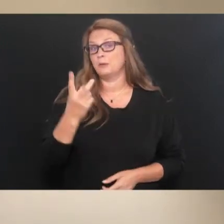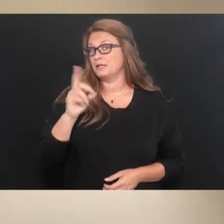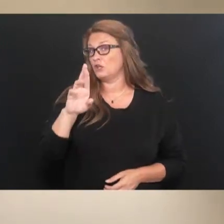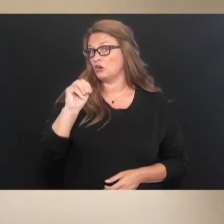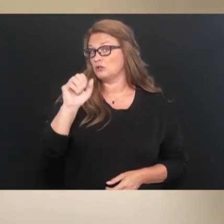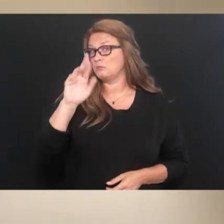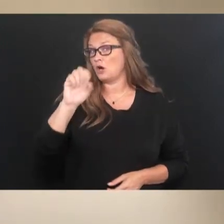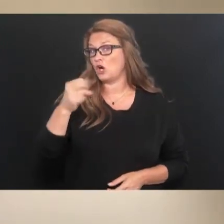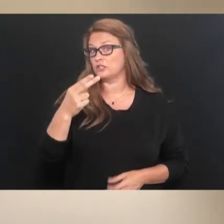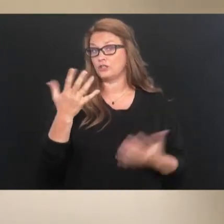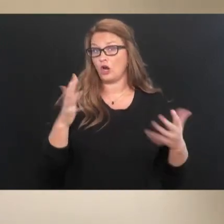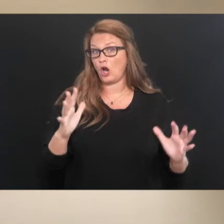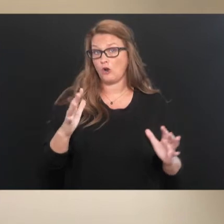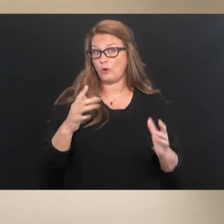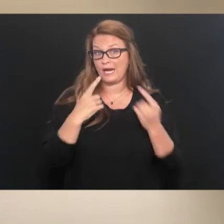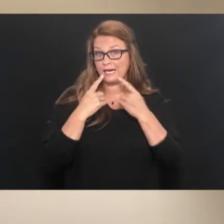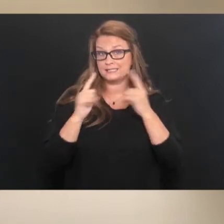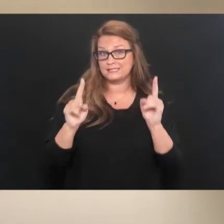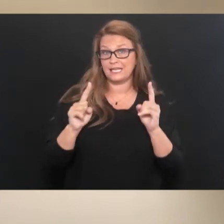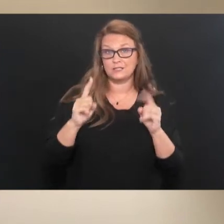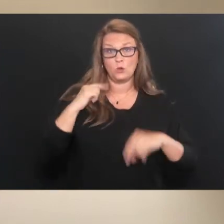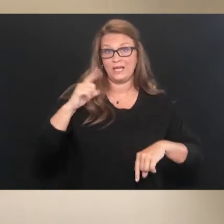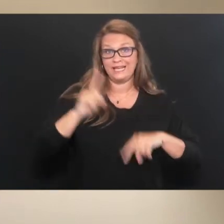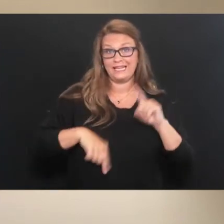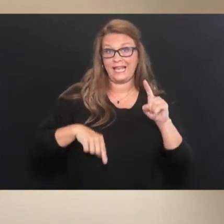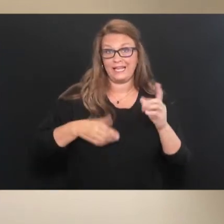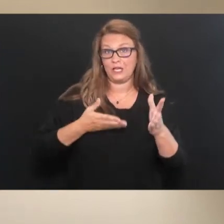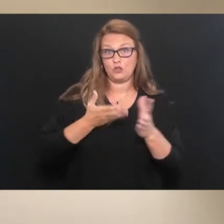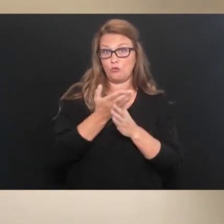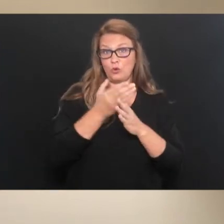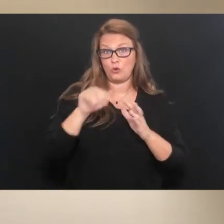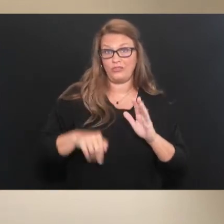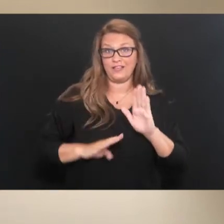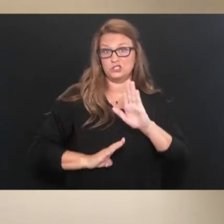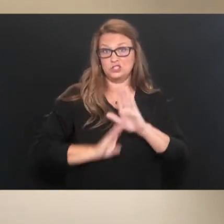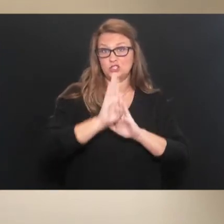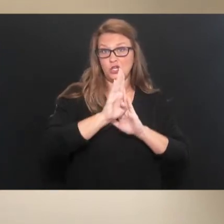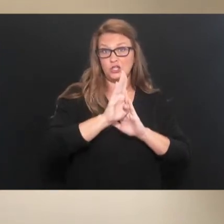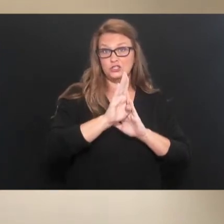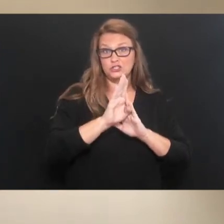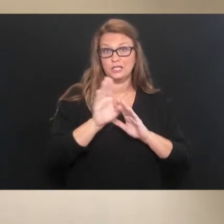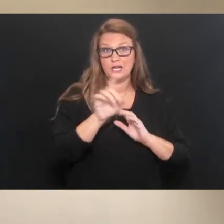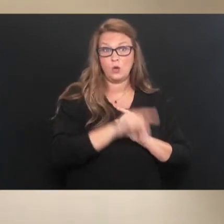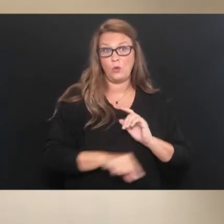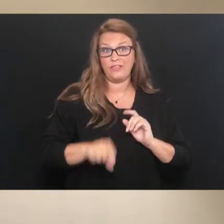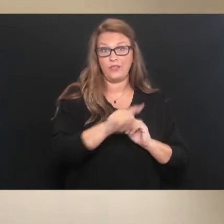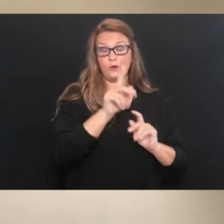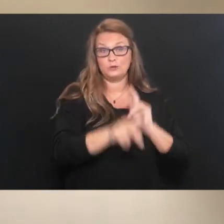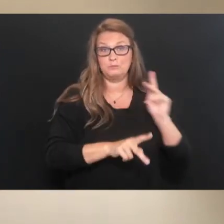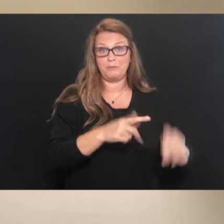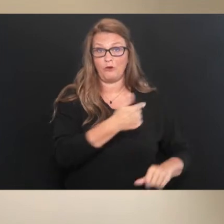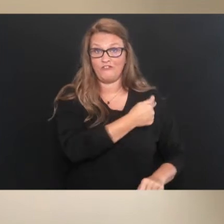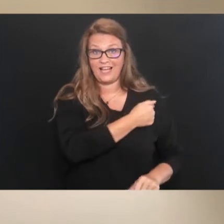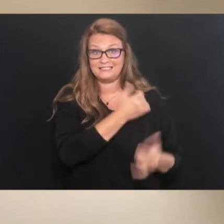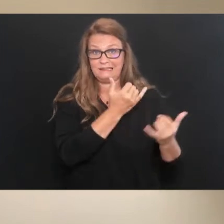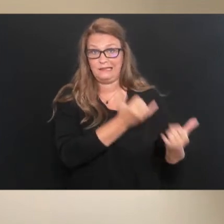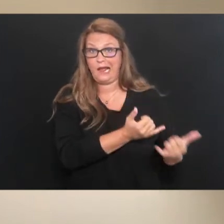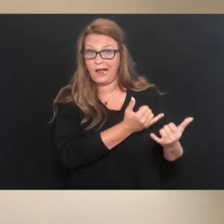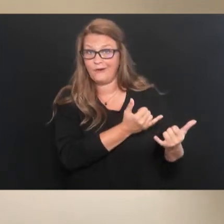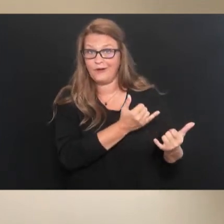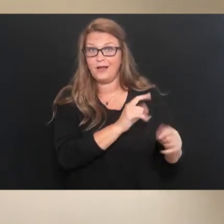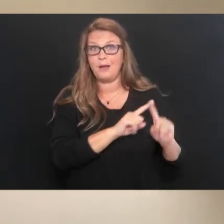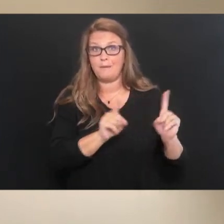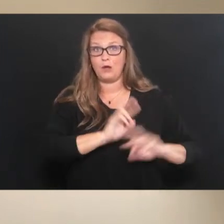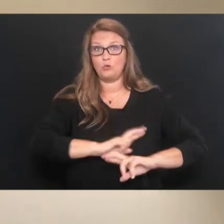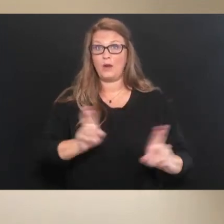out, we will not get through this surge with those vaccination efforts, but we've got to be prepared for what